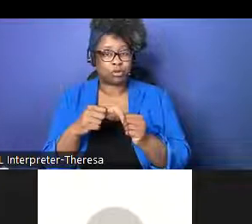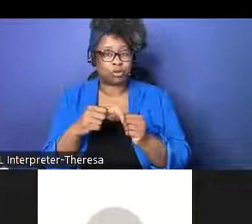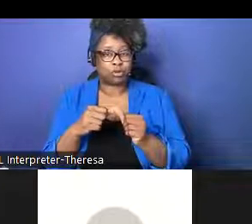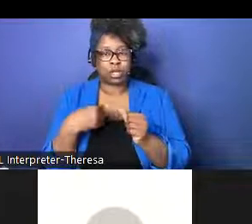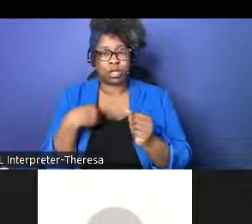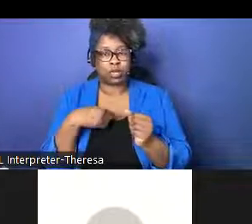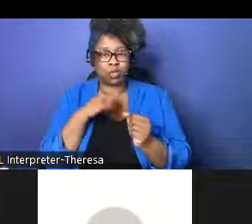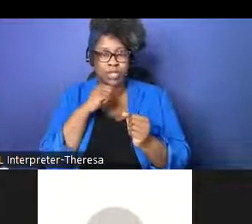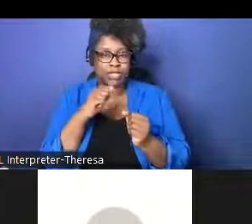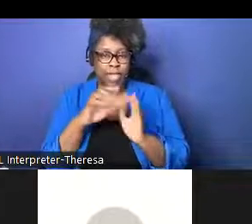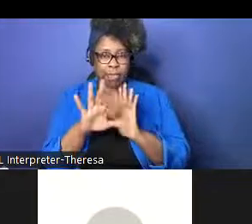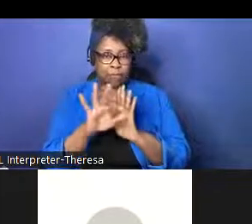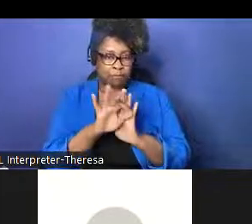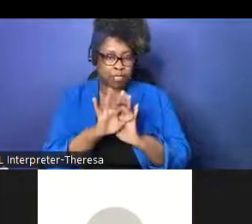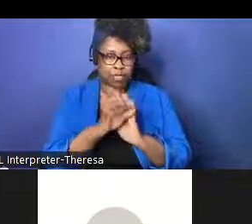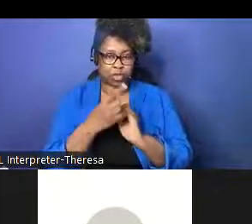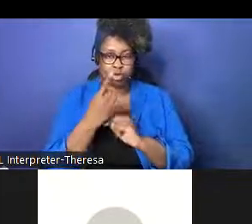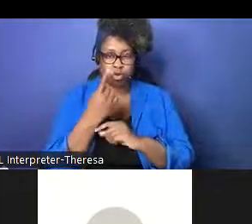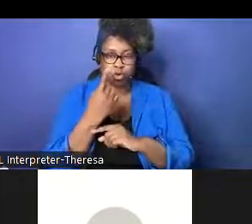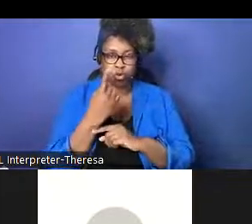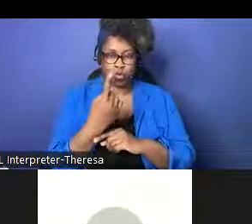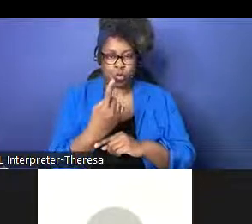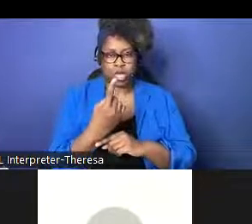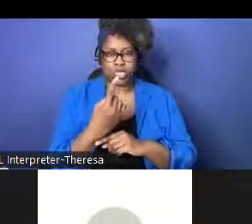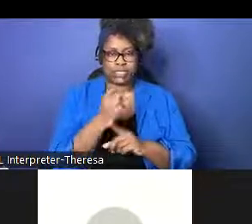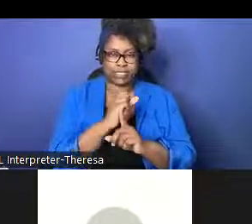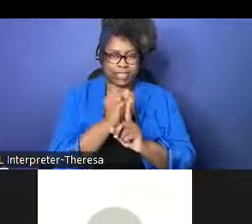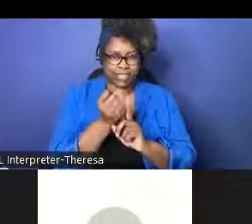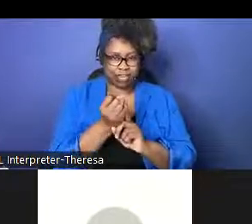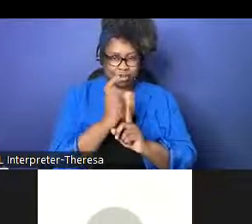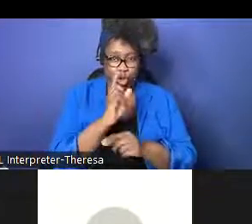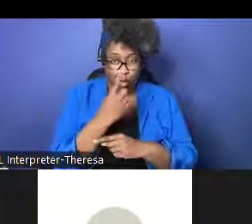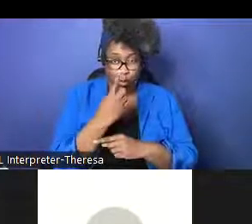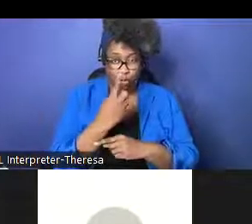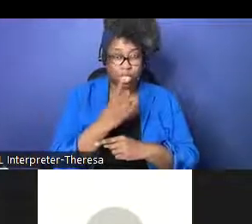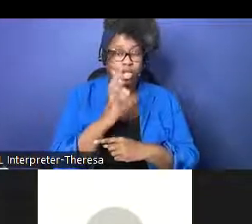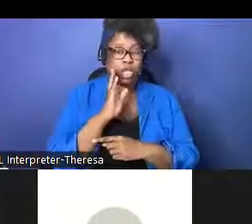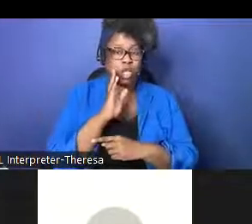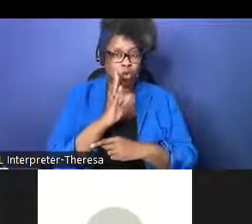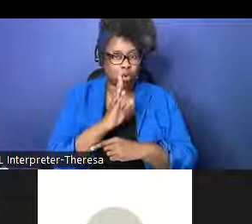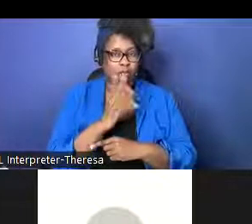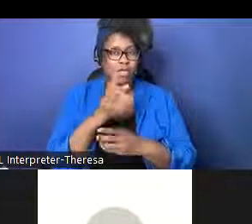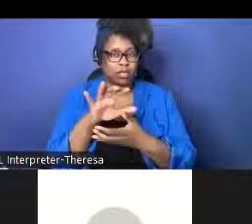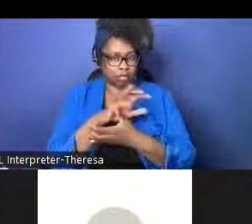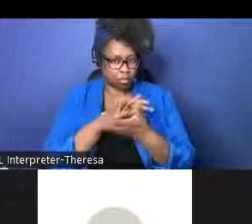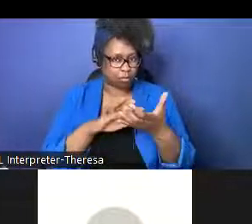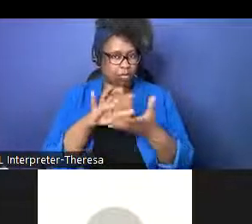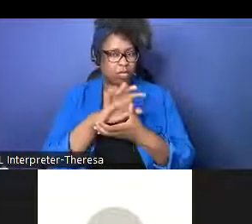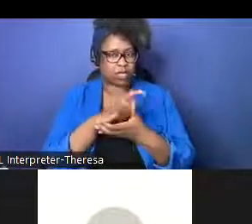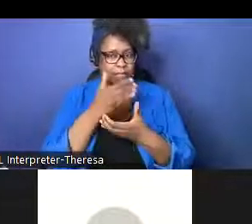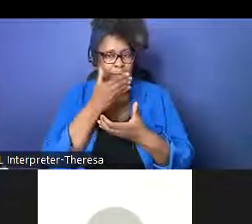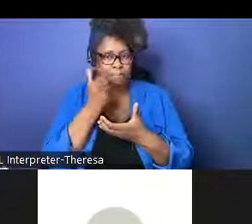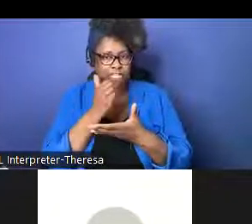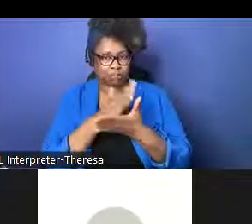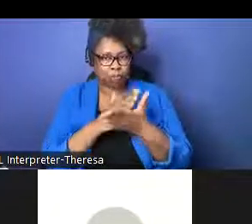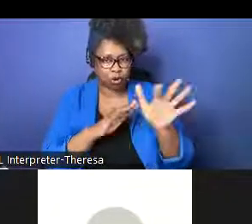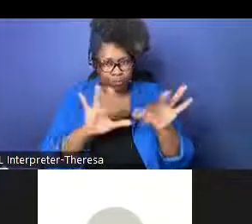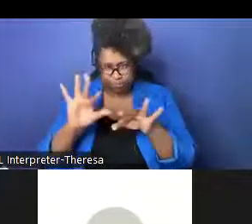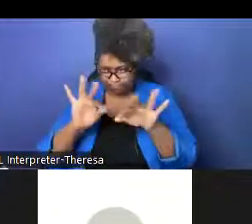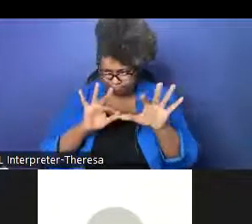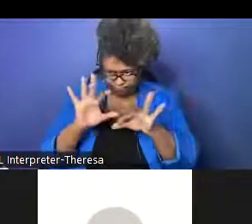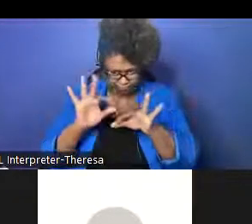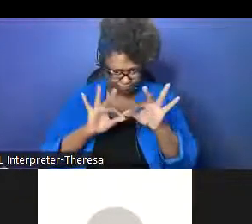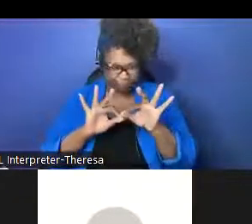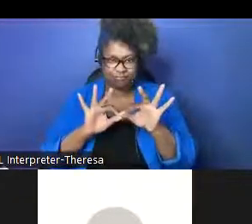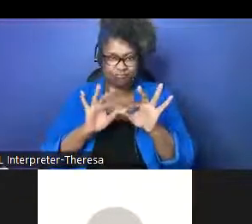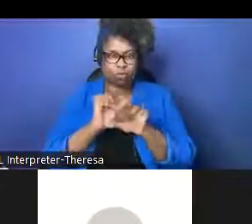necessarily choosing one pure scenario to go forward. It will be a conglomeration of the best pieces of each that can